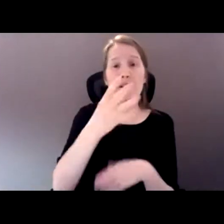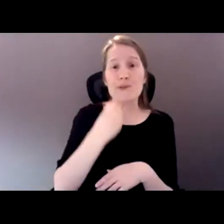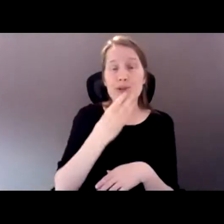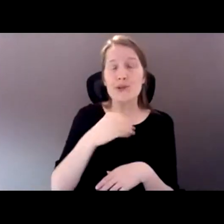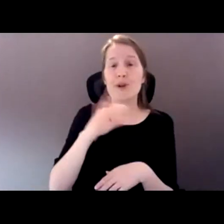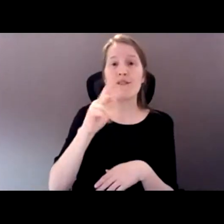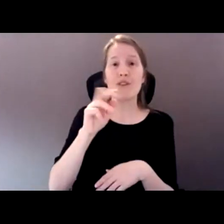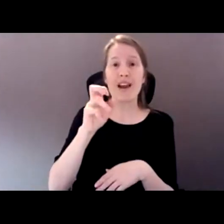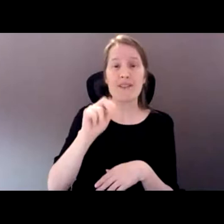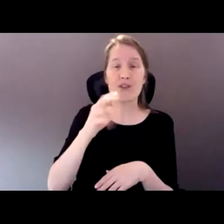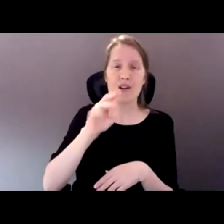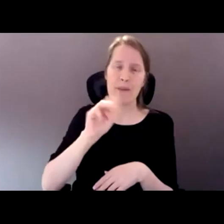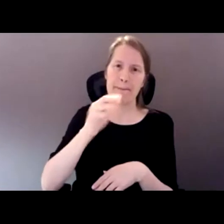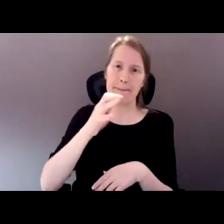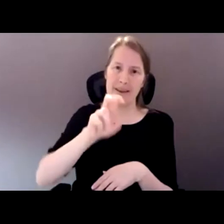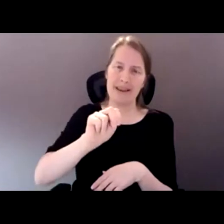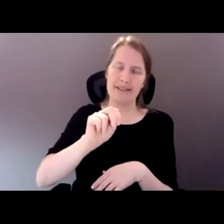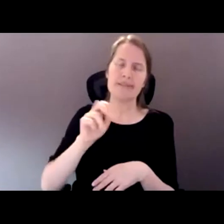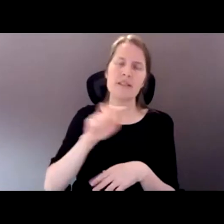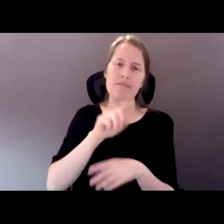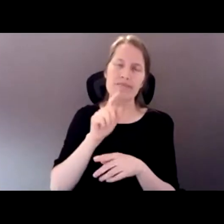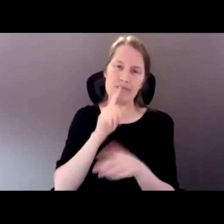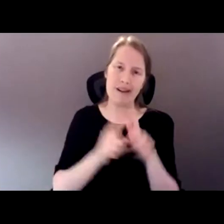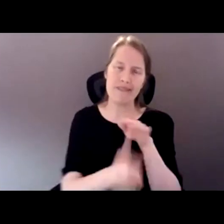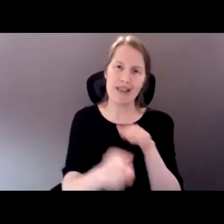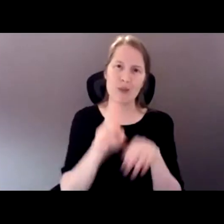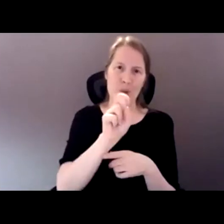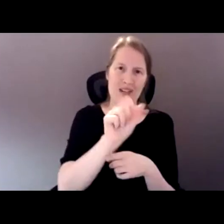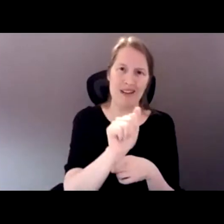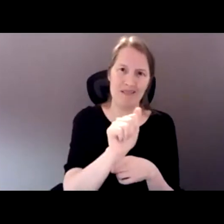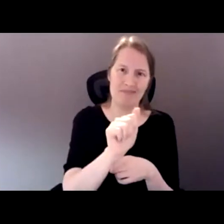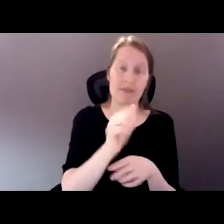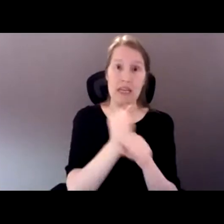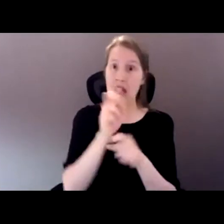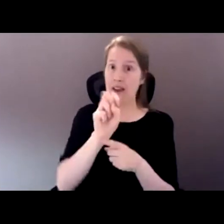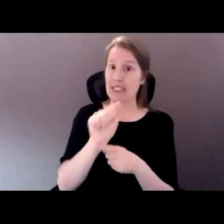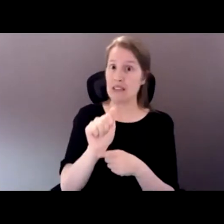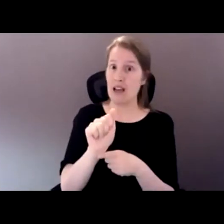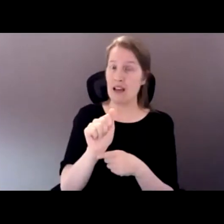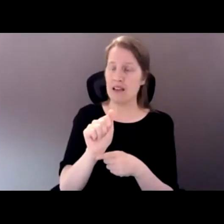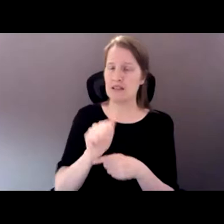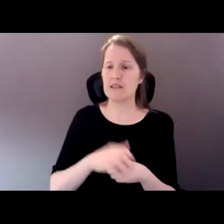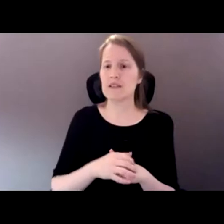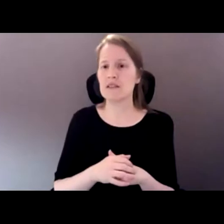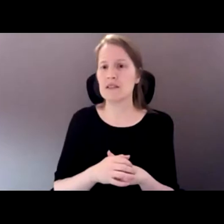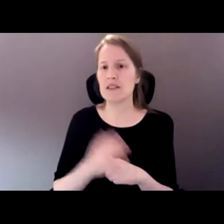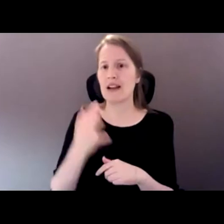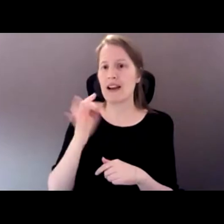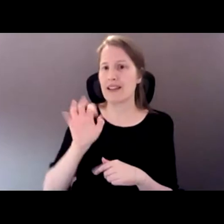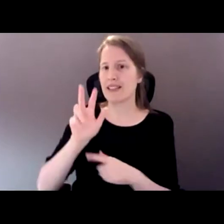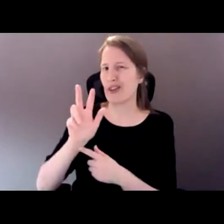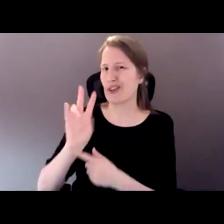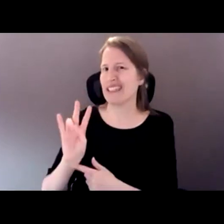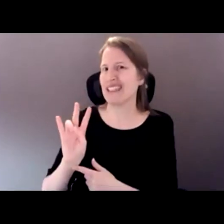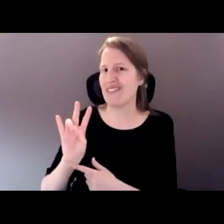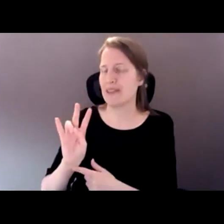am Main and fled to the United States, managing to obtain a visa to the United States in 1937 at